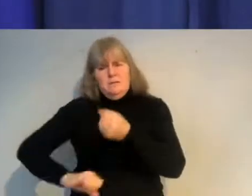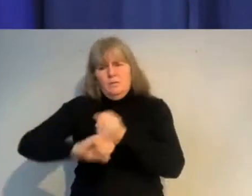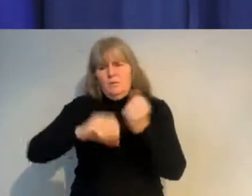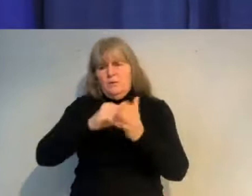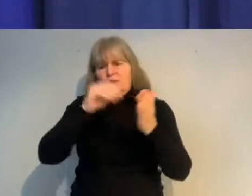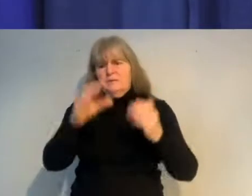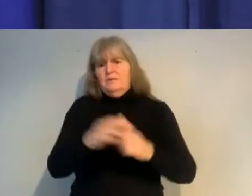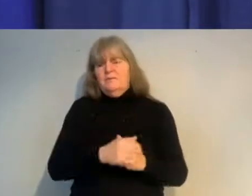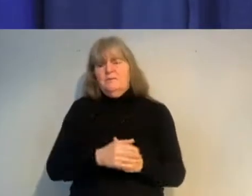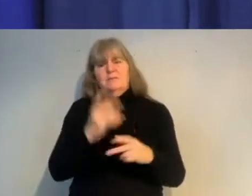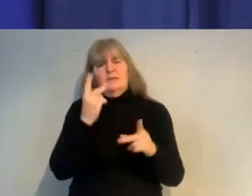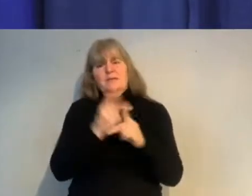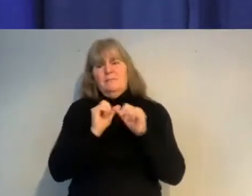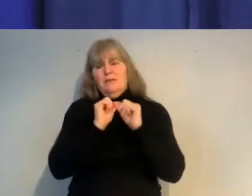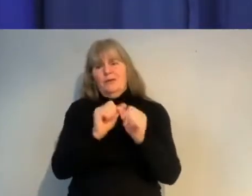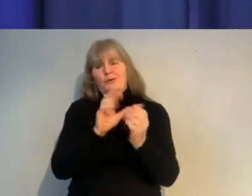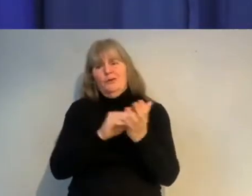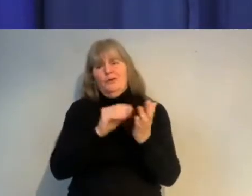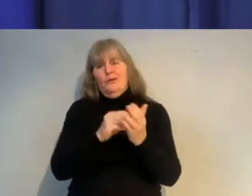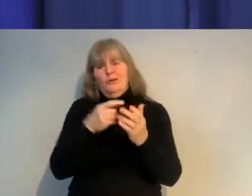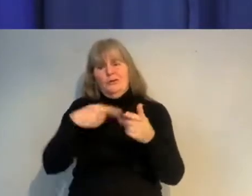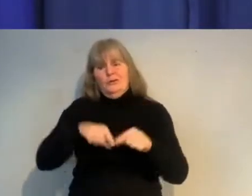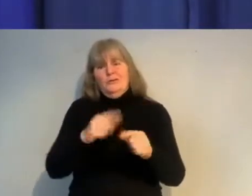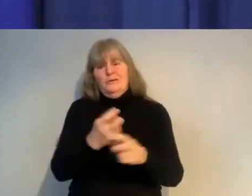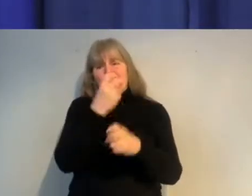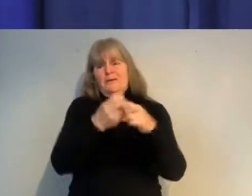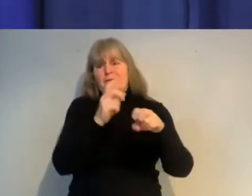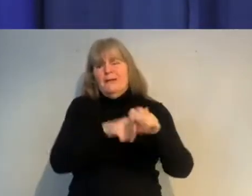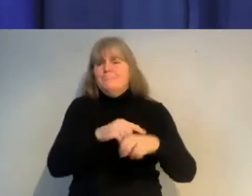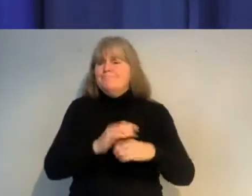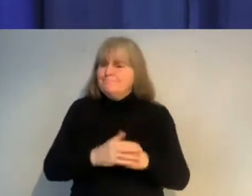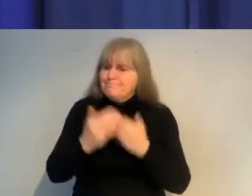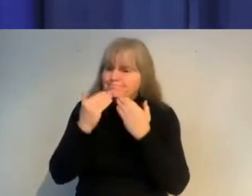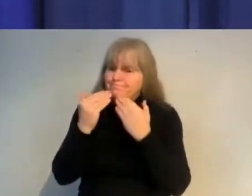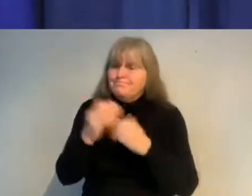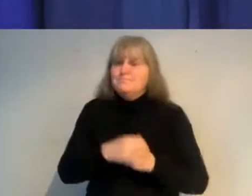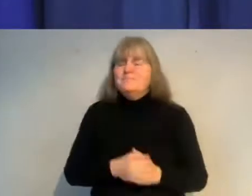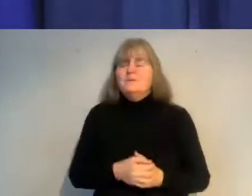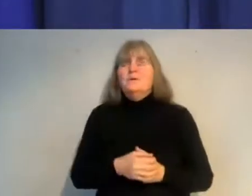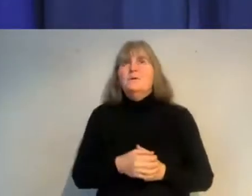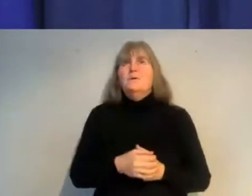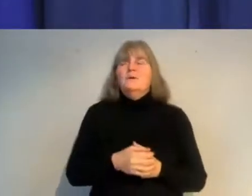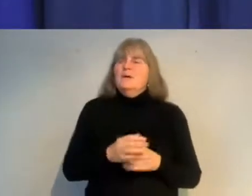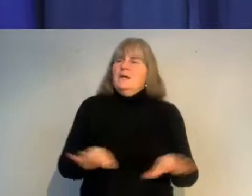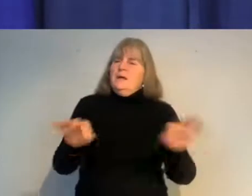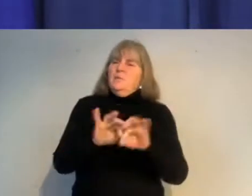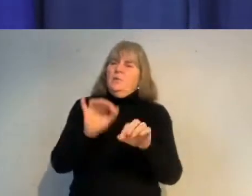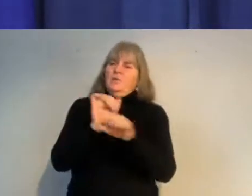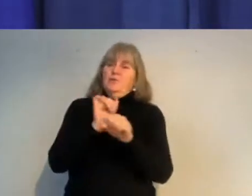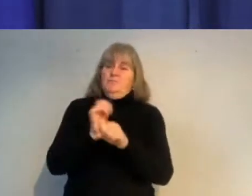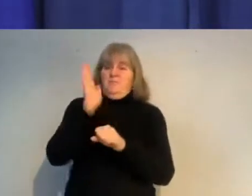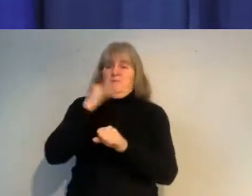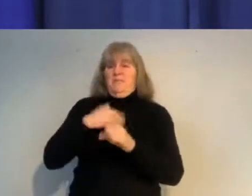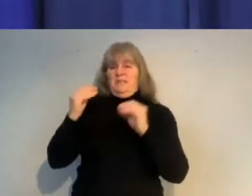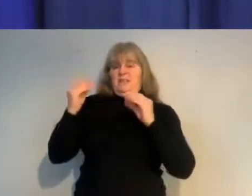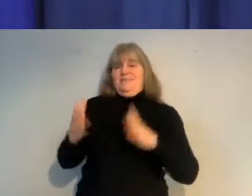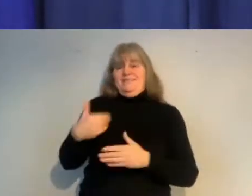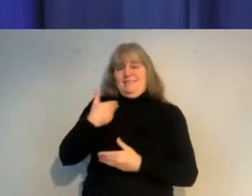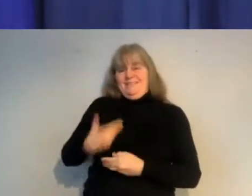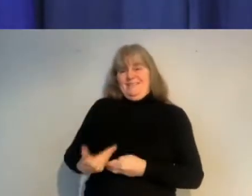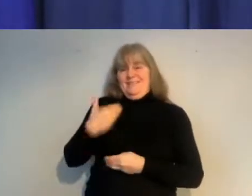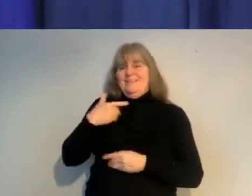these very, very trying times. This is such important work, and as a former educator myself, I know how challenging it can